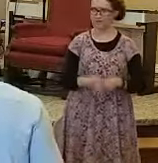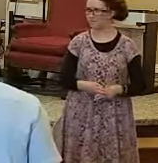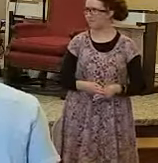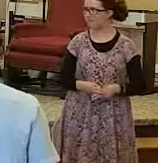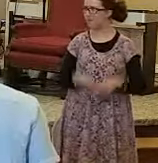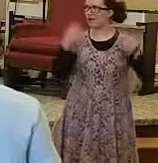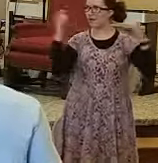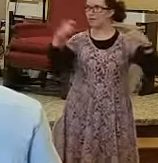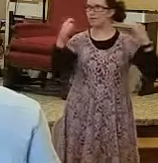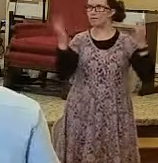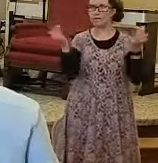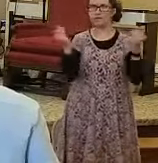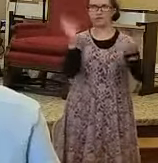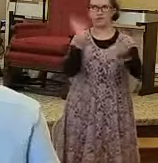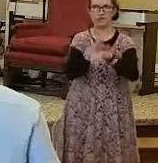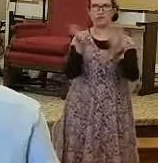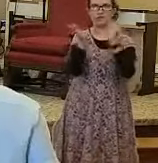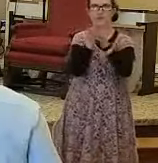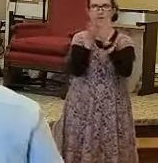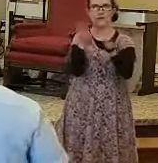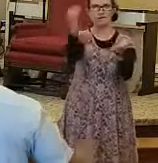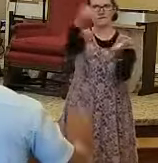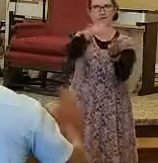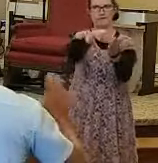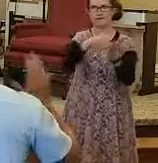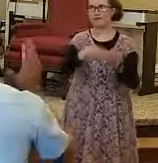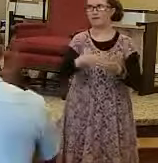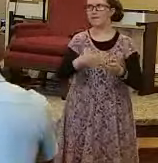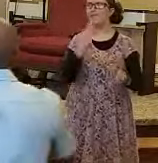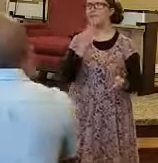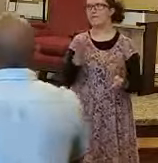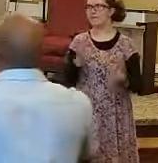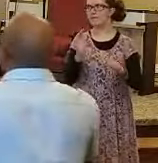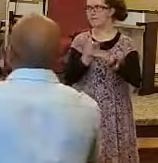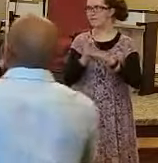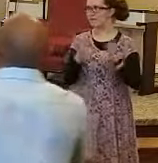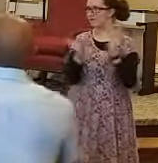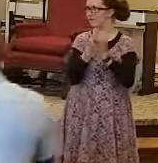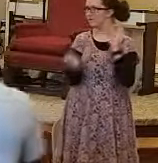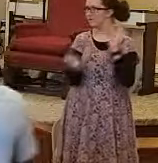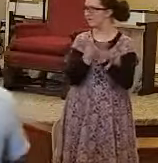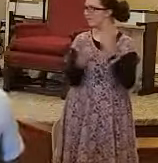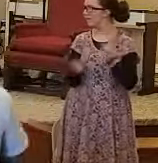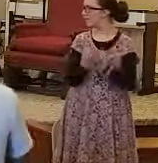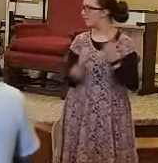Hallelujah. Come on, church. Let's clap our hands again. Let's thank him. Hallelujah.